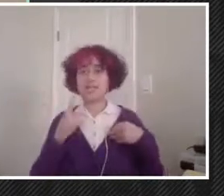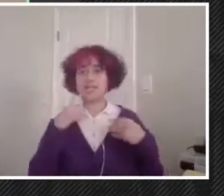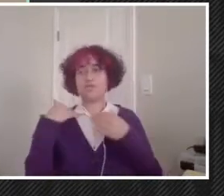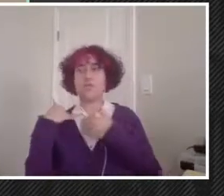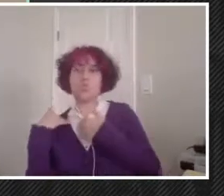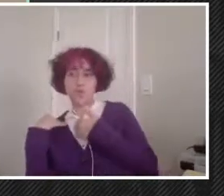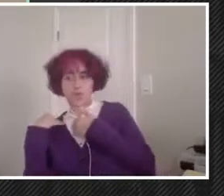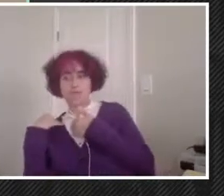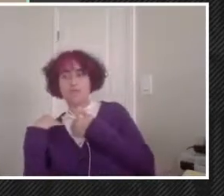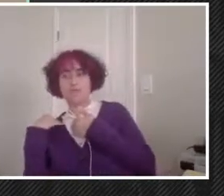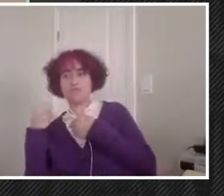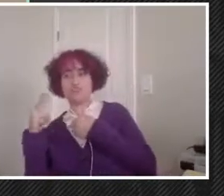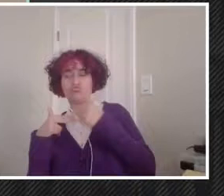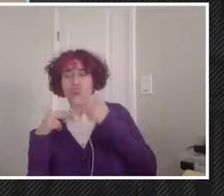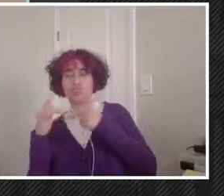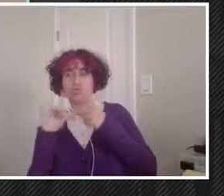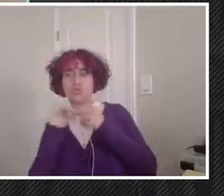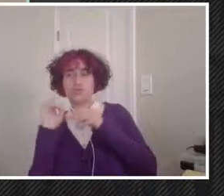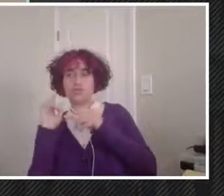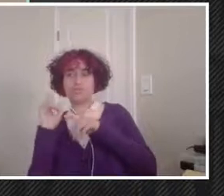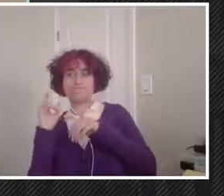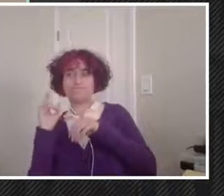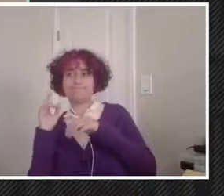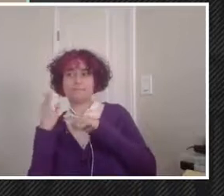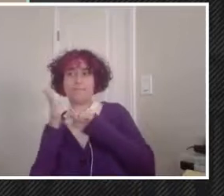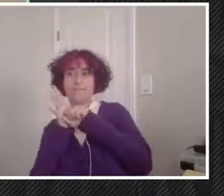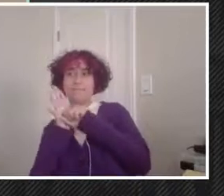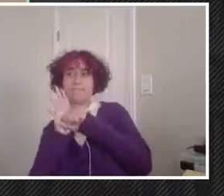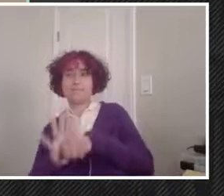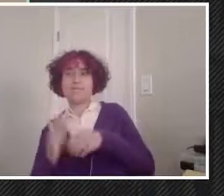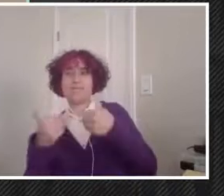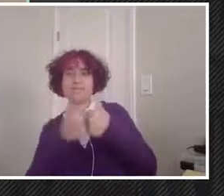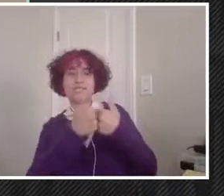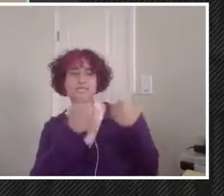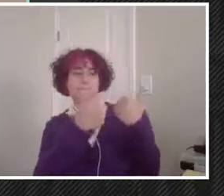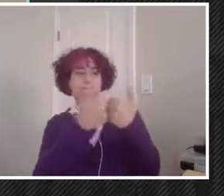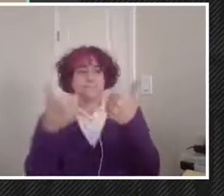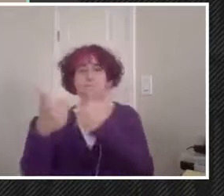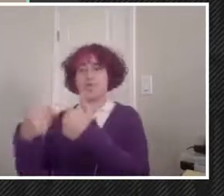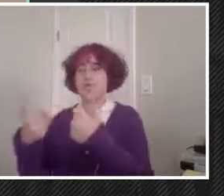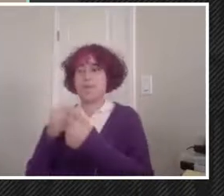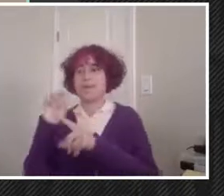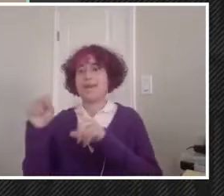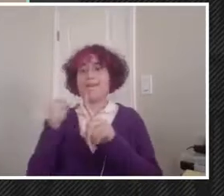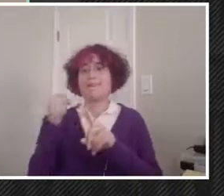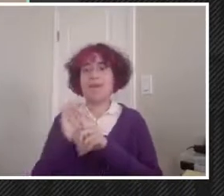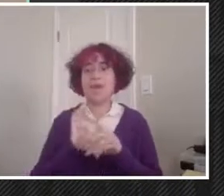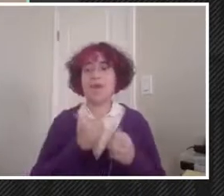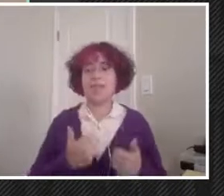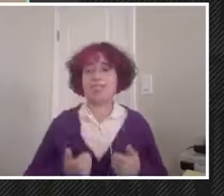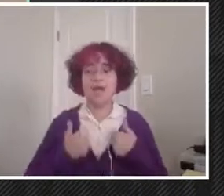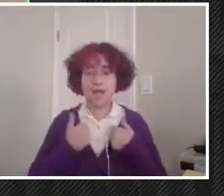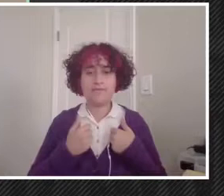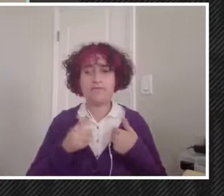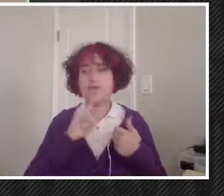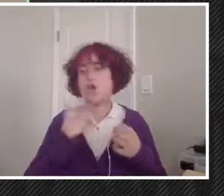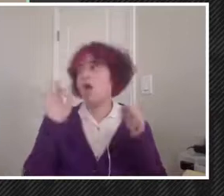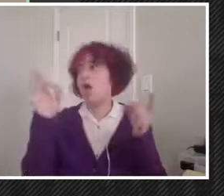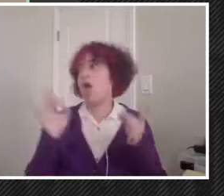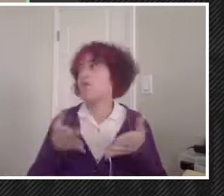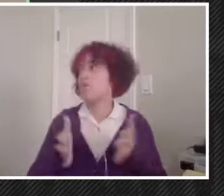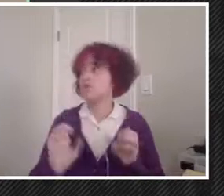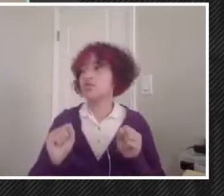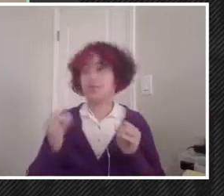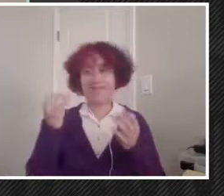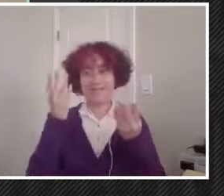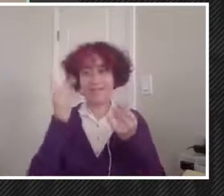will play us apart from one another and impact our lives in devastating ways. So I think as we think about how to help Black